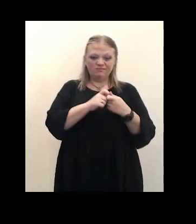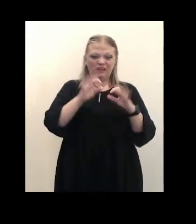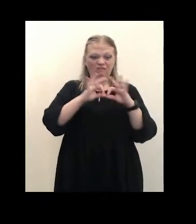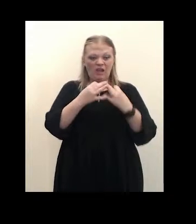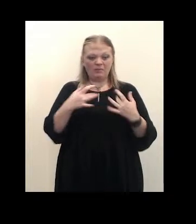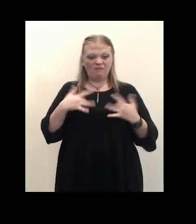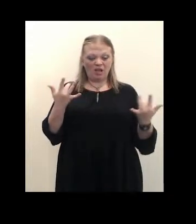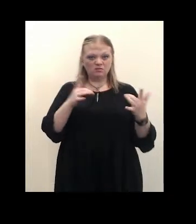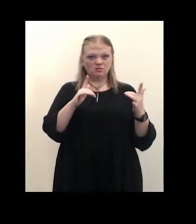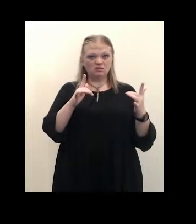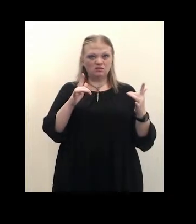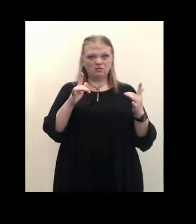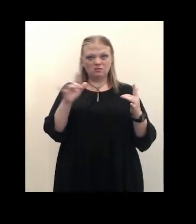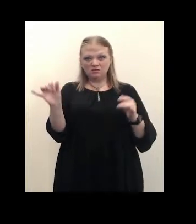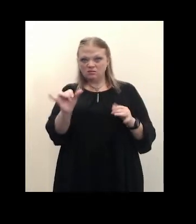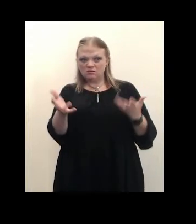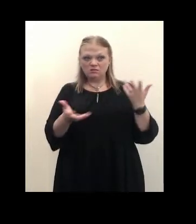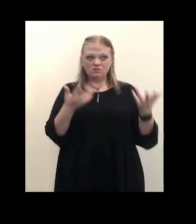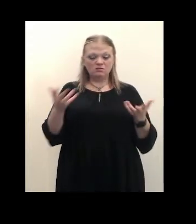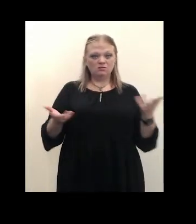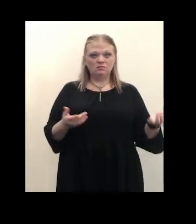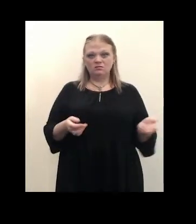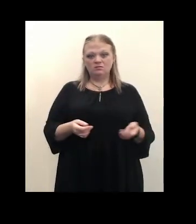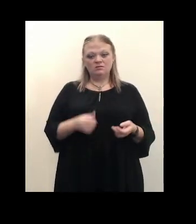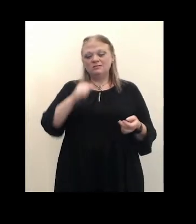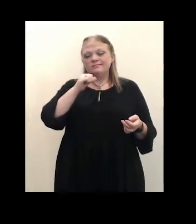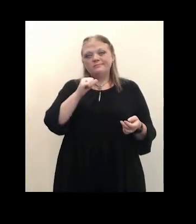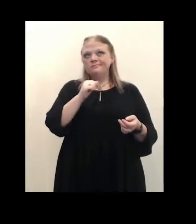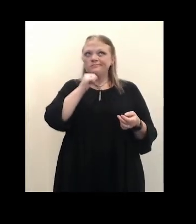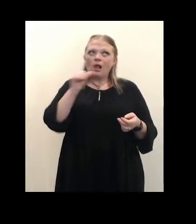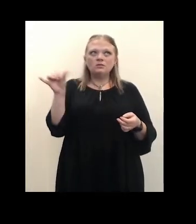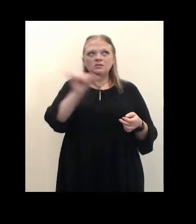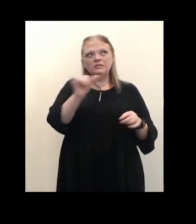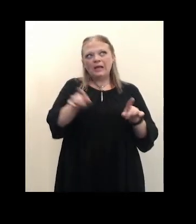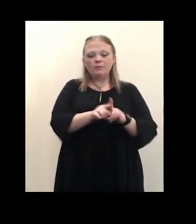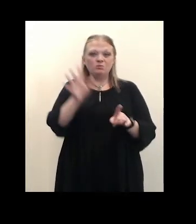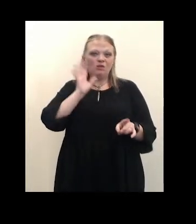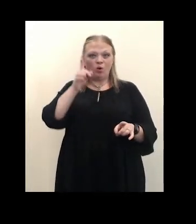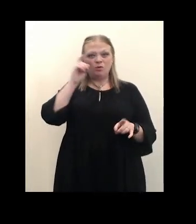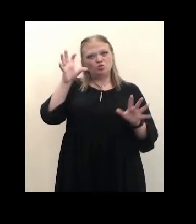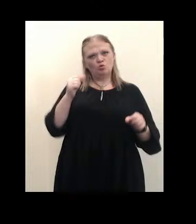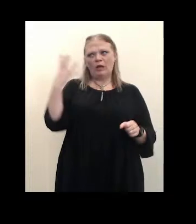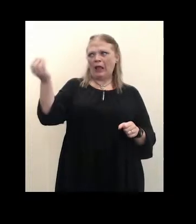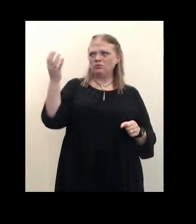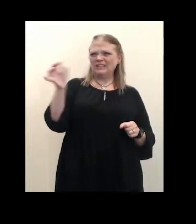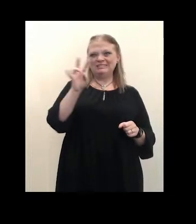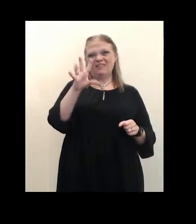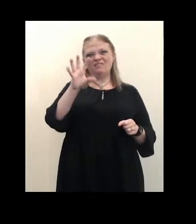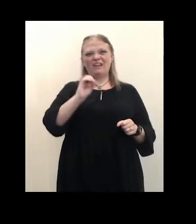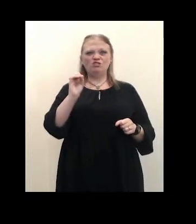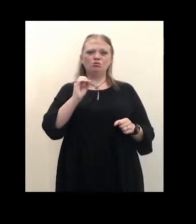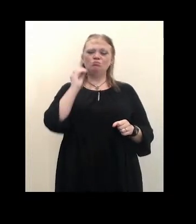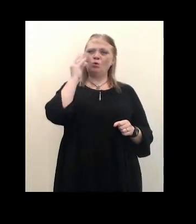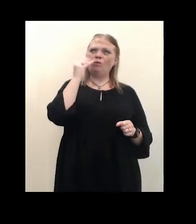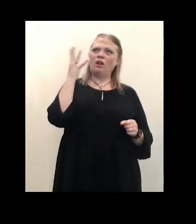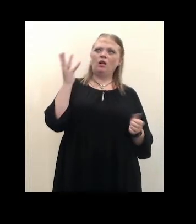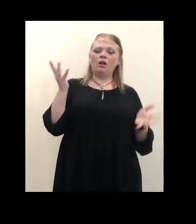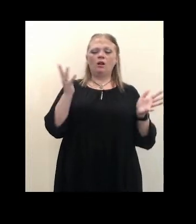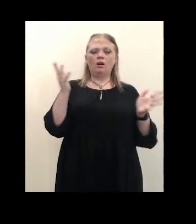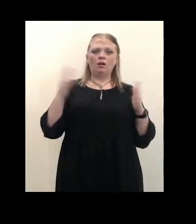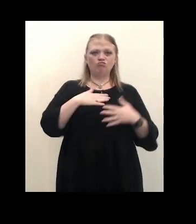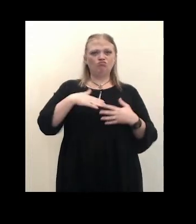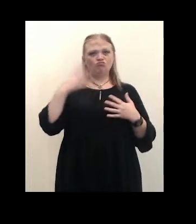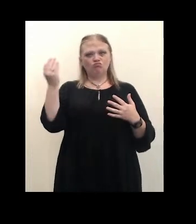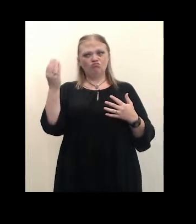that weren't there, maybe not doing the same things before because you could be outside. It was 75 degrees. It was beautiful out. We know that's not necessarily the